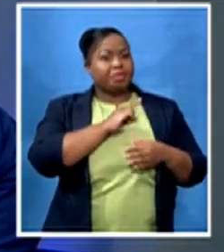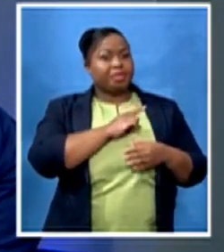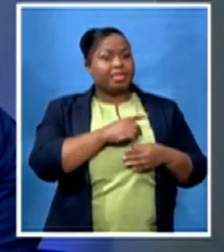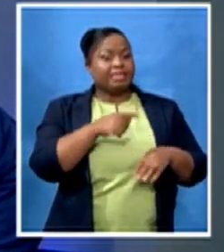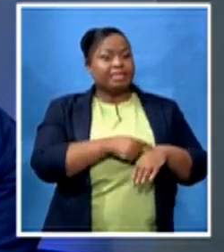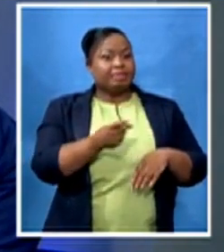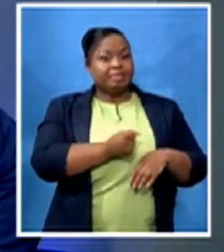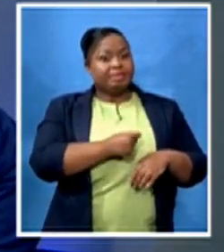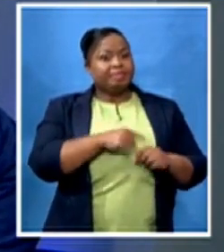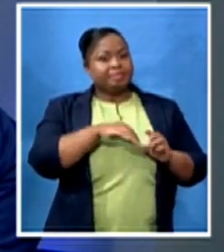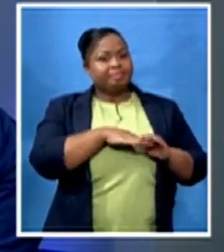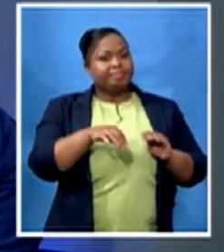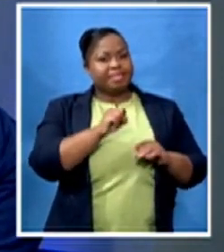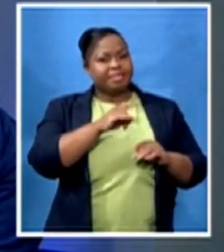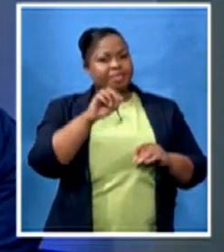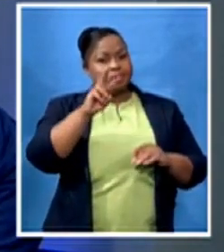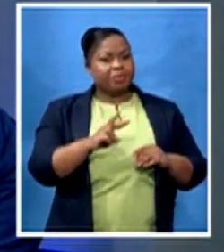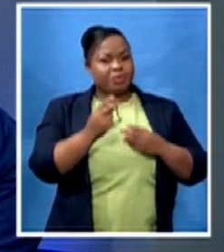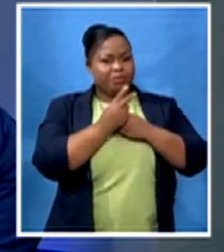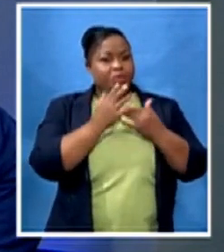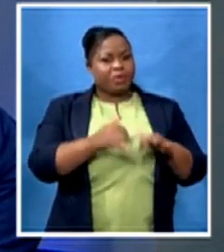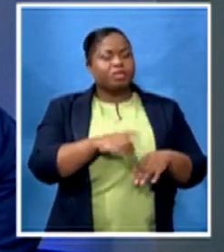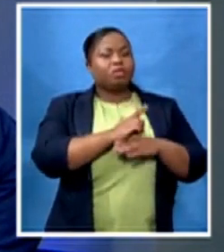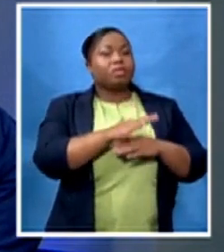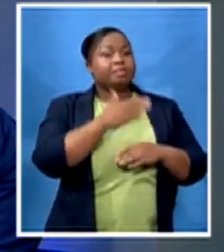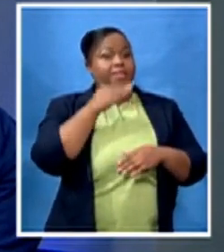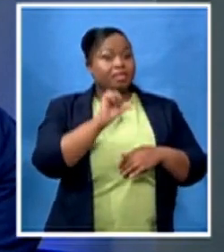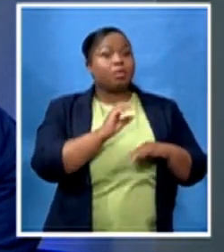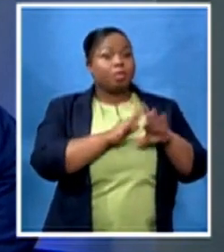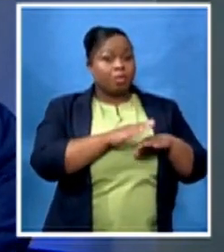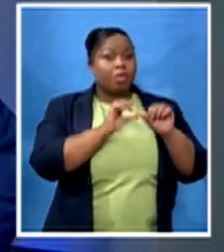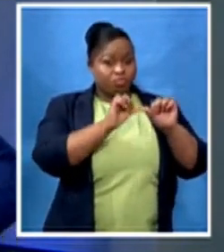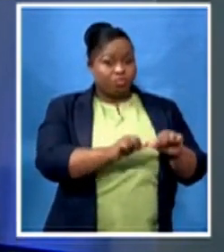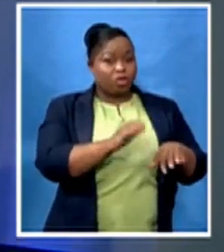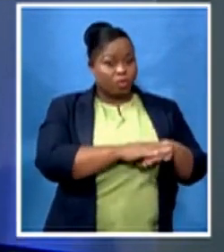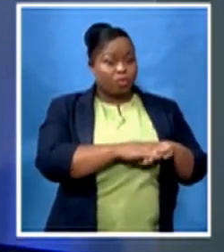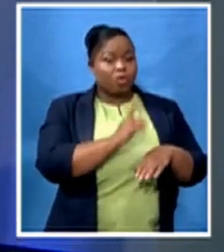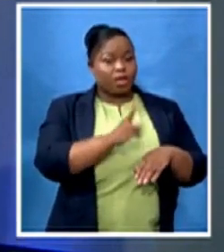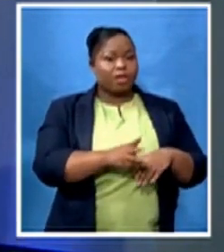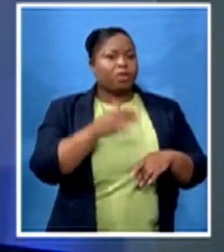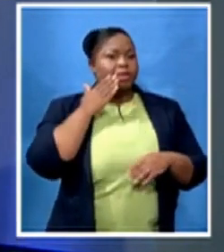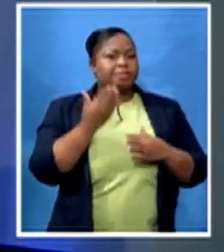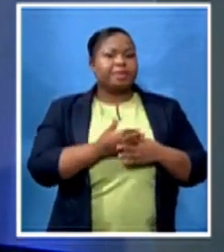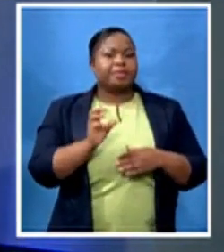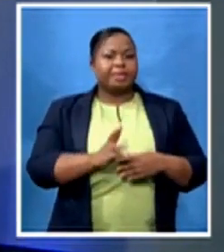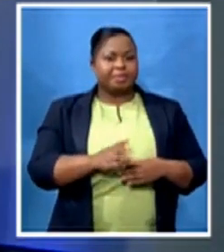viewers. Doctor, please stay with us. We're going to continue this conversation after this short break. To our SABC2 viewers, thank you very